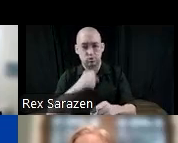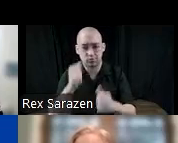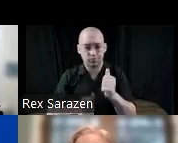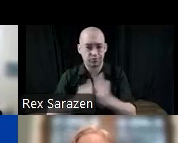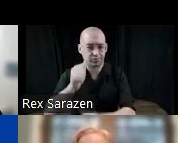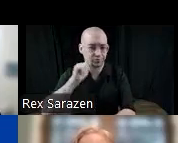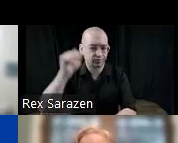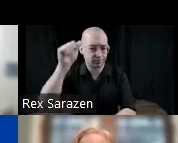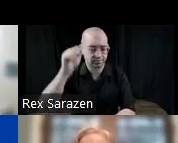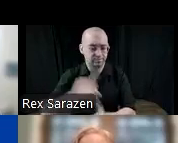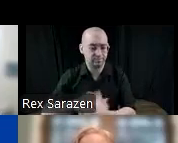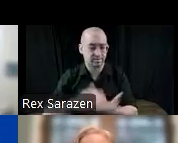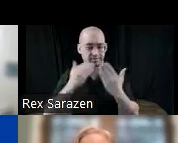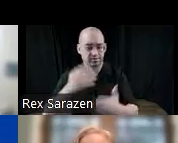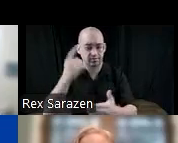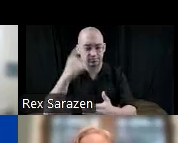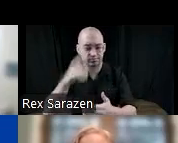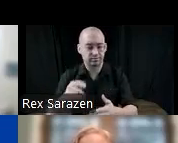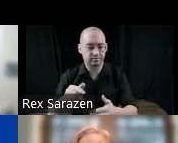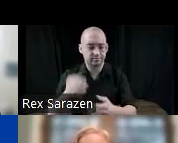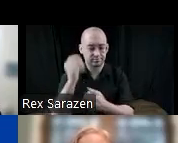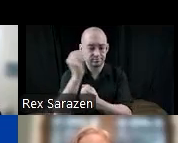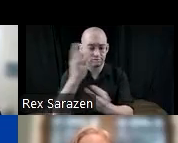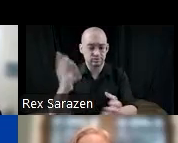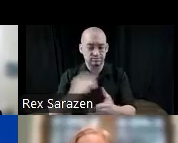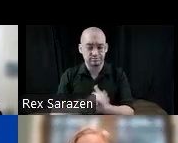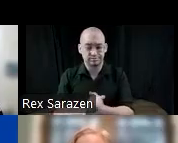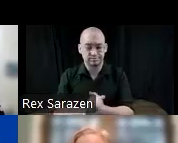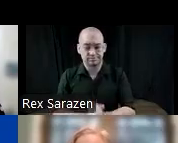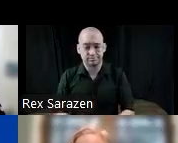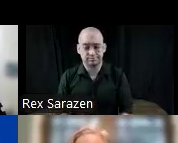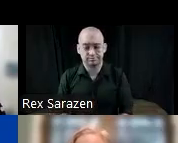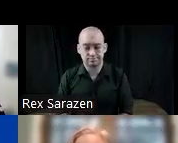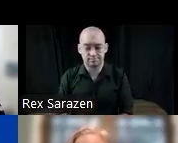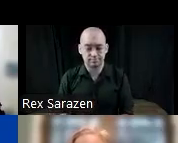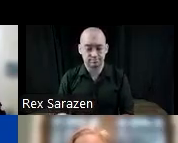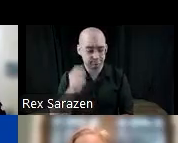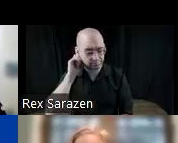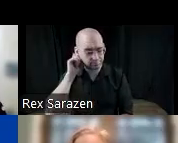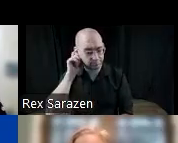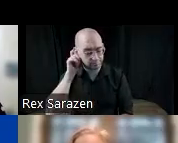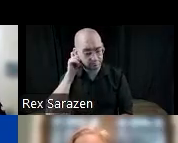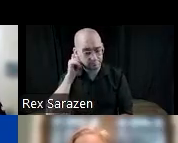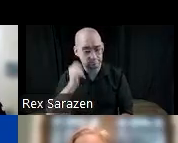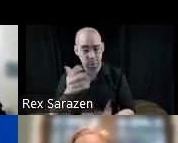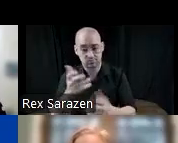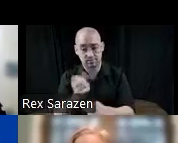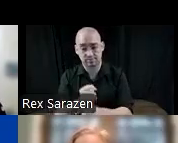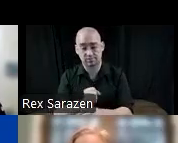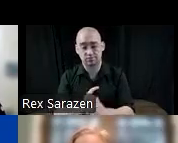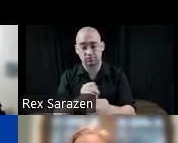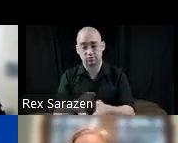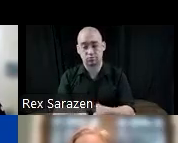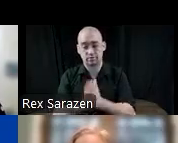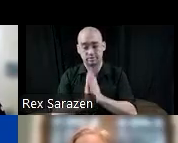your input and look forward to your ongoing engagement. I just make one request, which is,